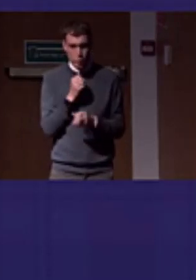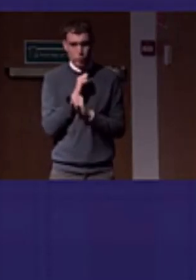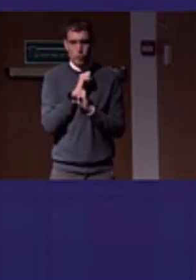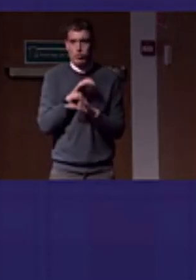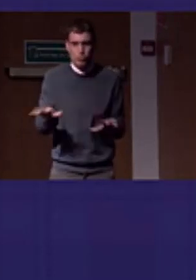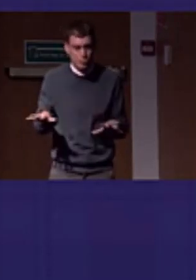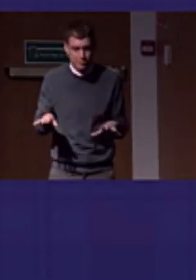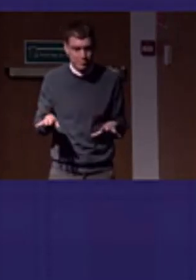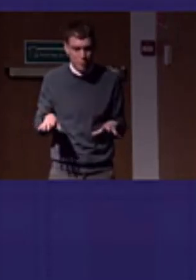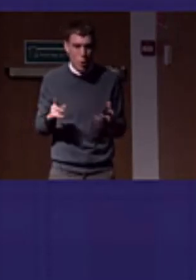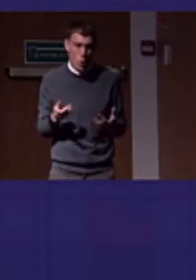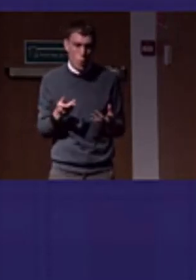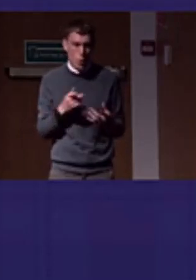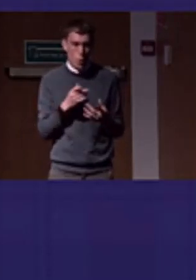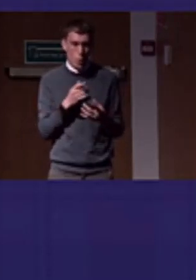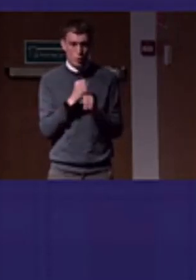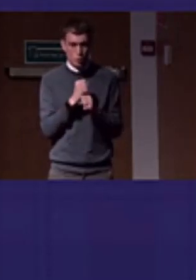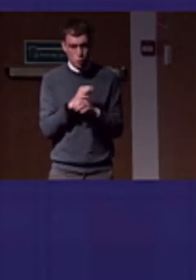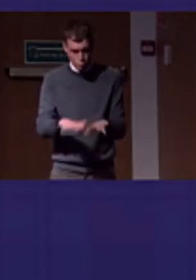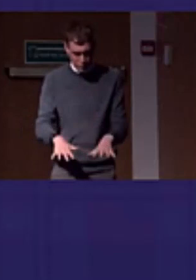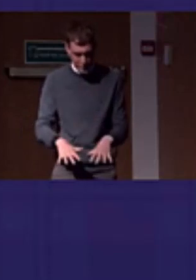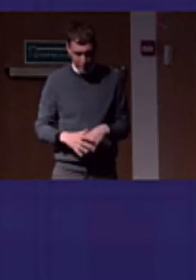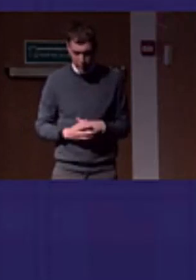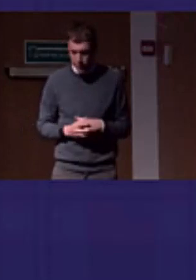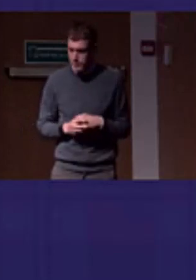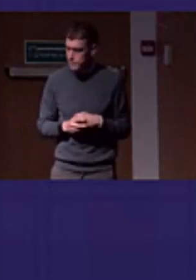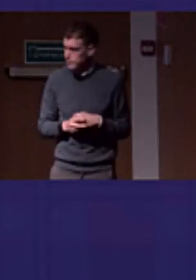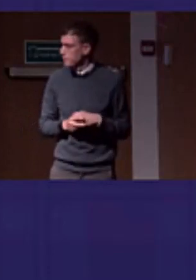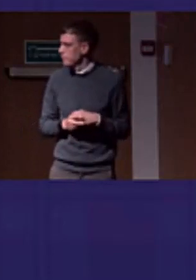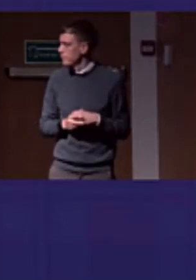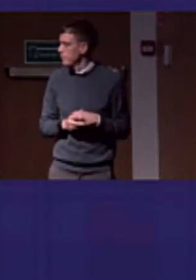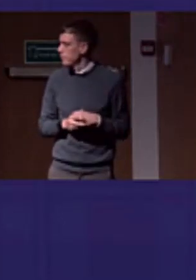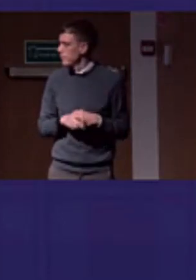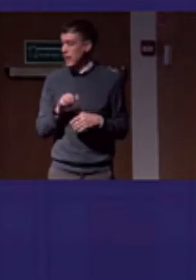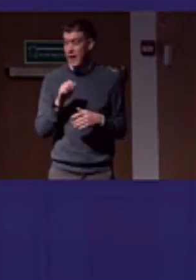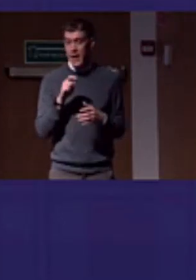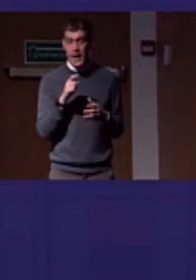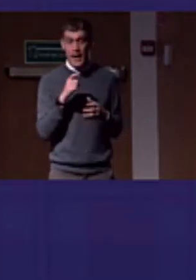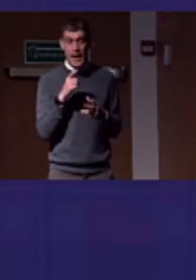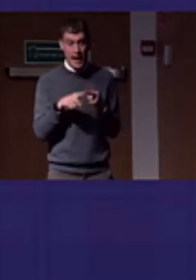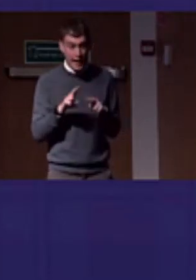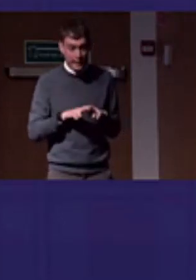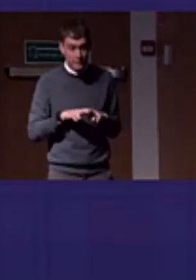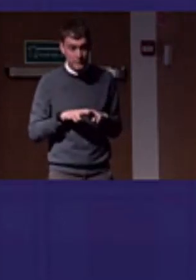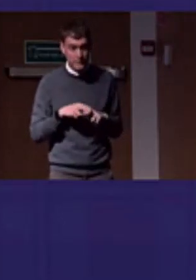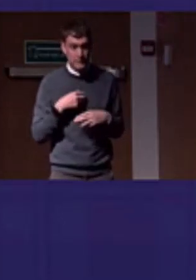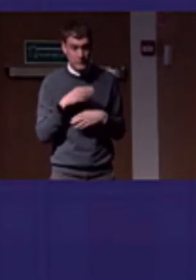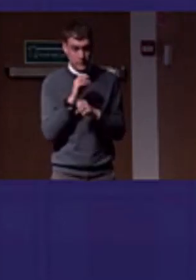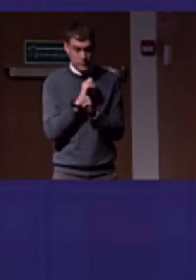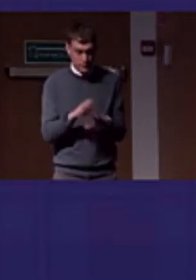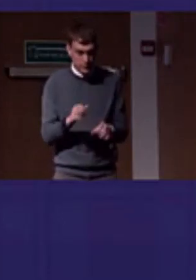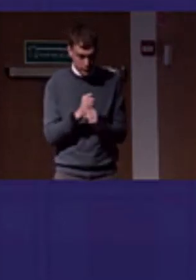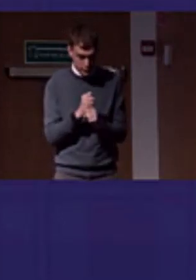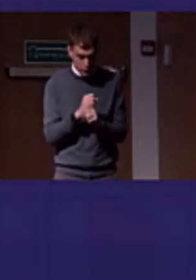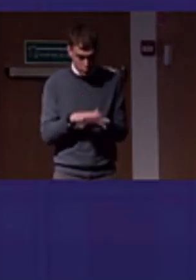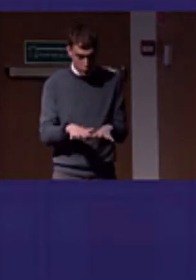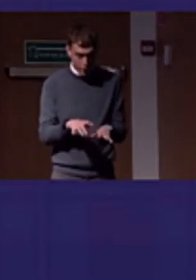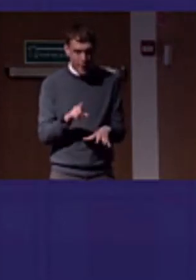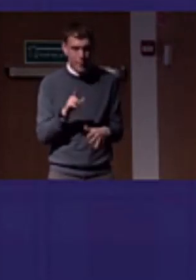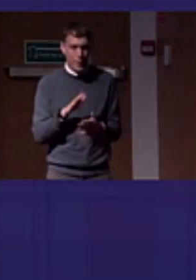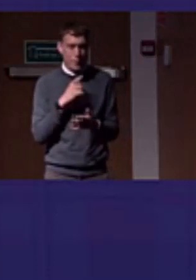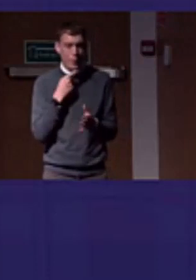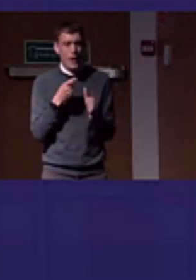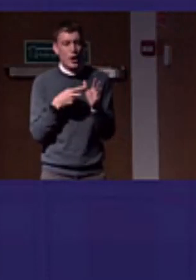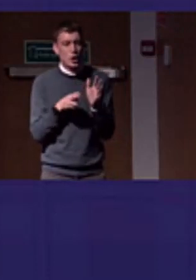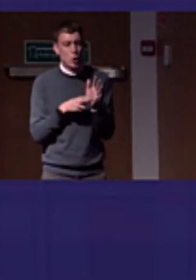out in front of 150 people, I'm not going to share them. If I do, it'll be anonymous, with permission. That tweet you saw,